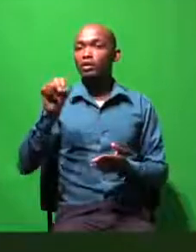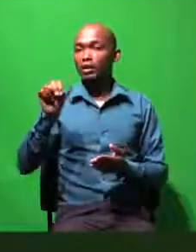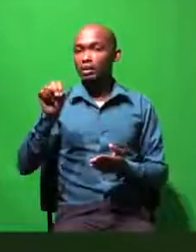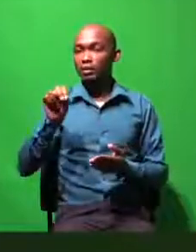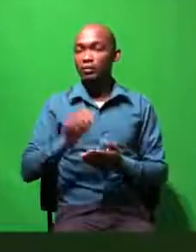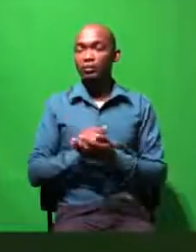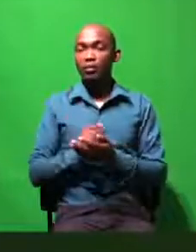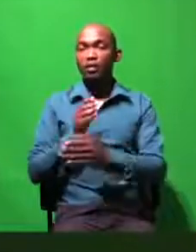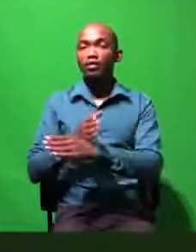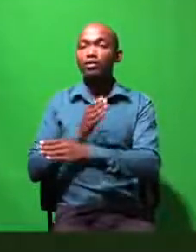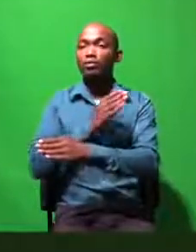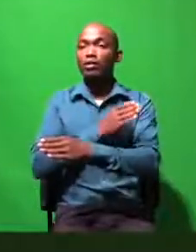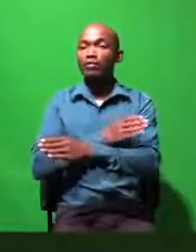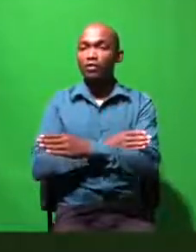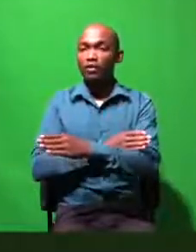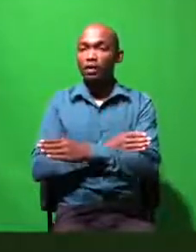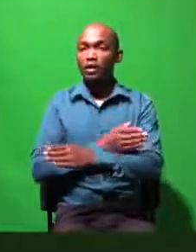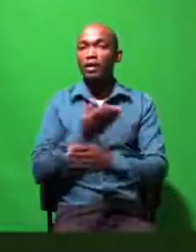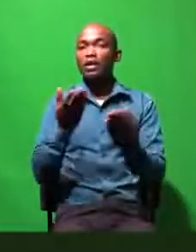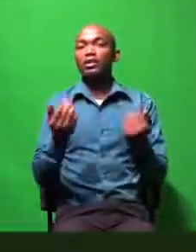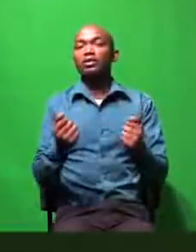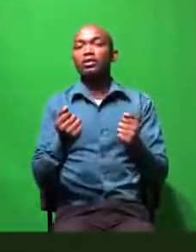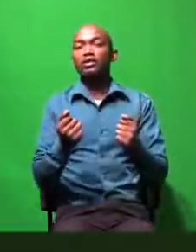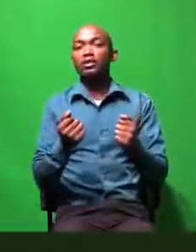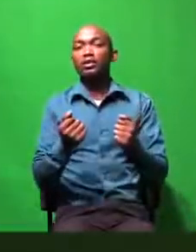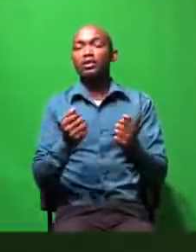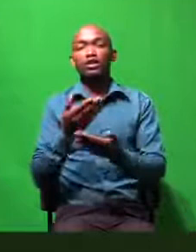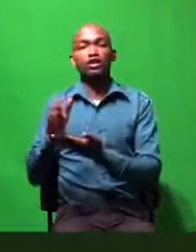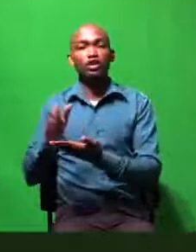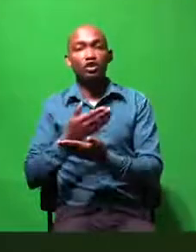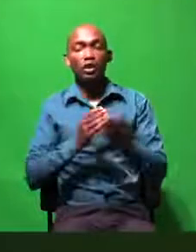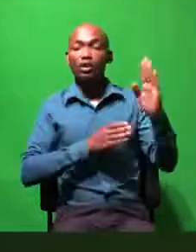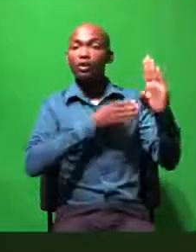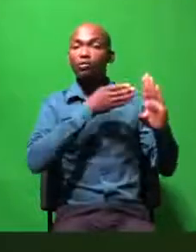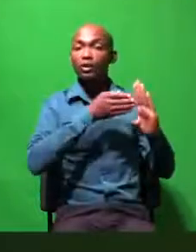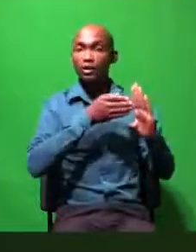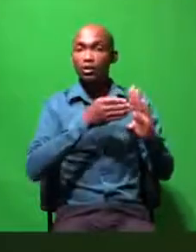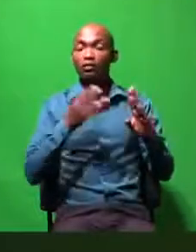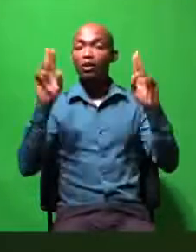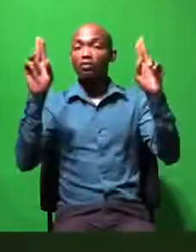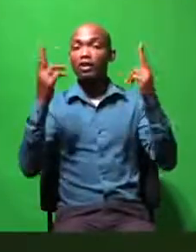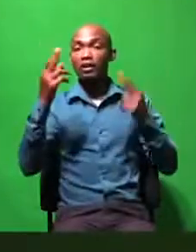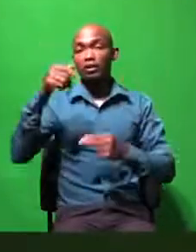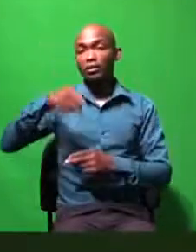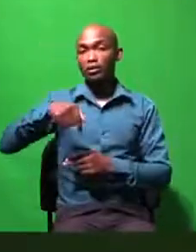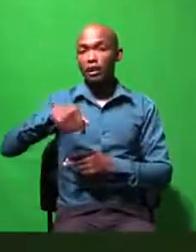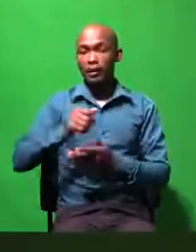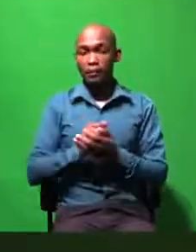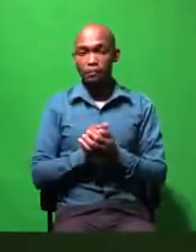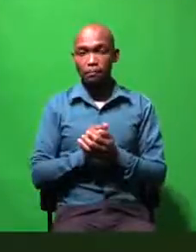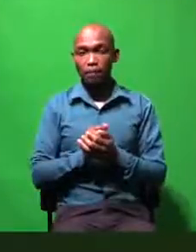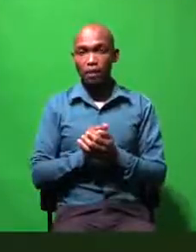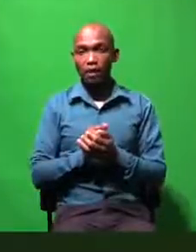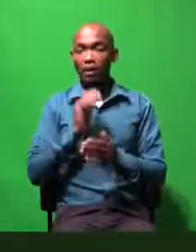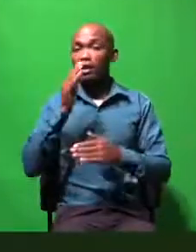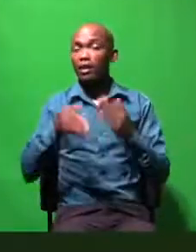But before that, let us share objective of the lessons today. By the end